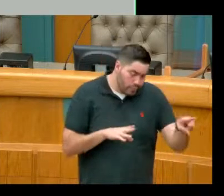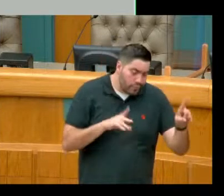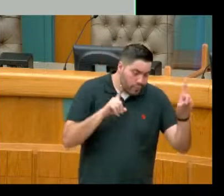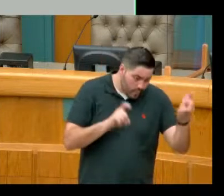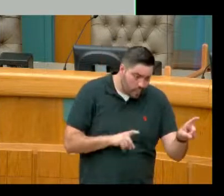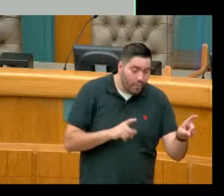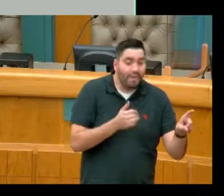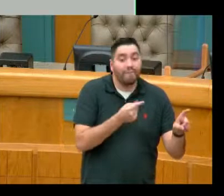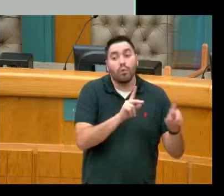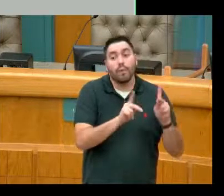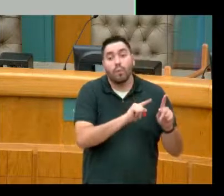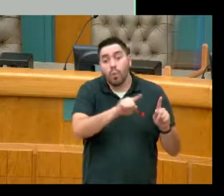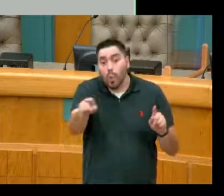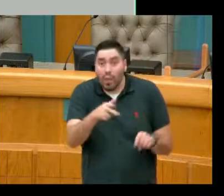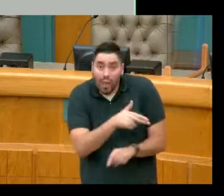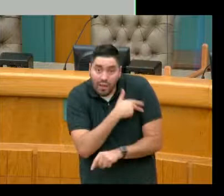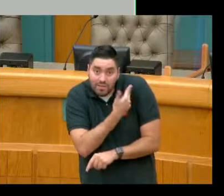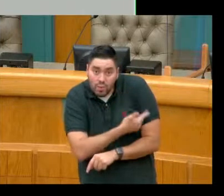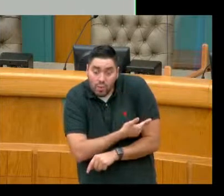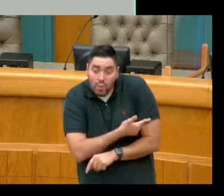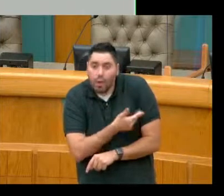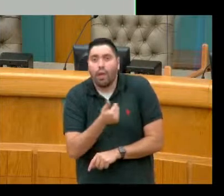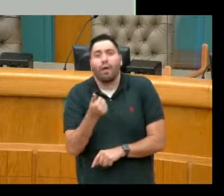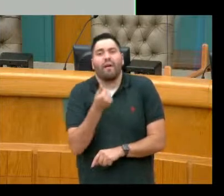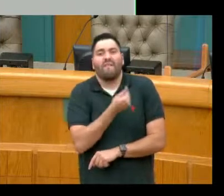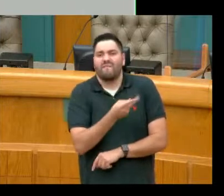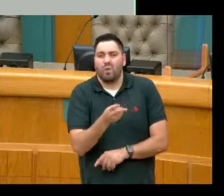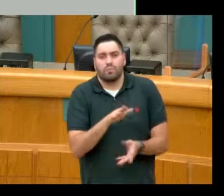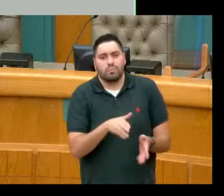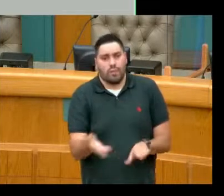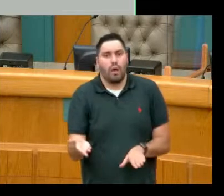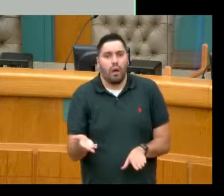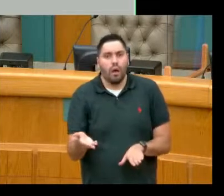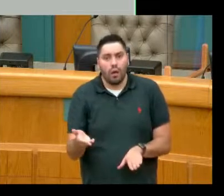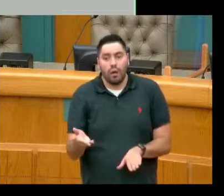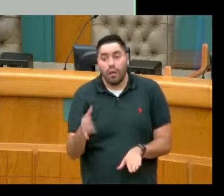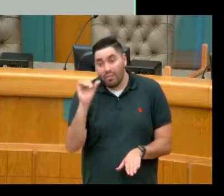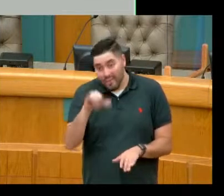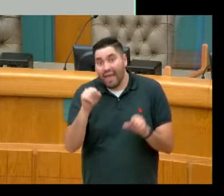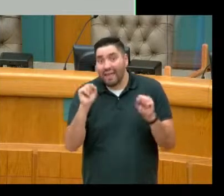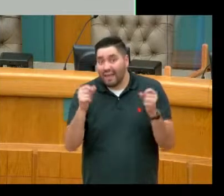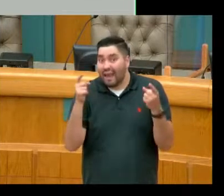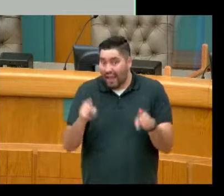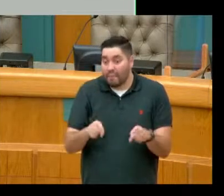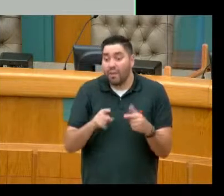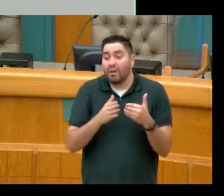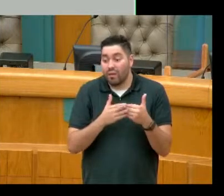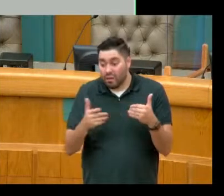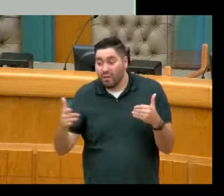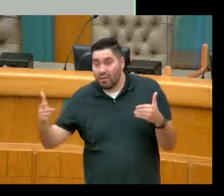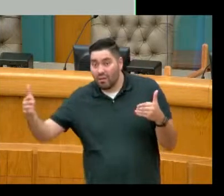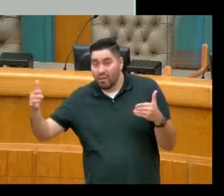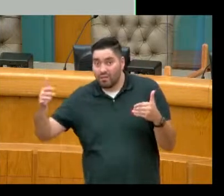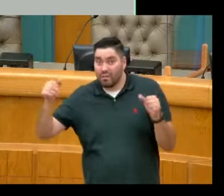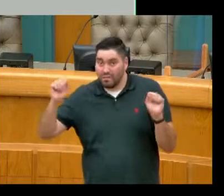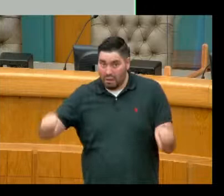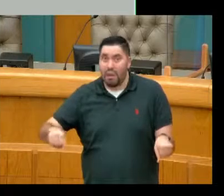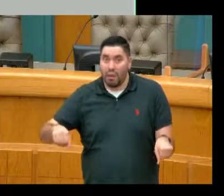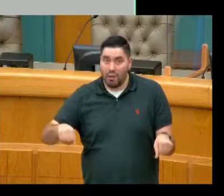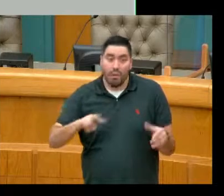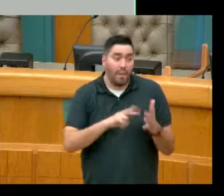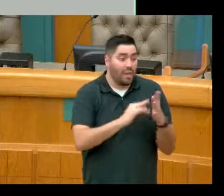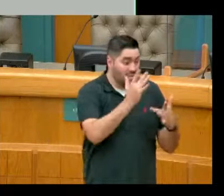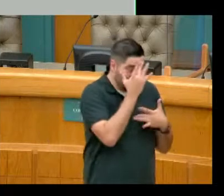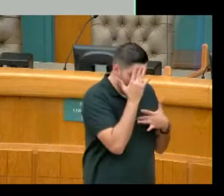various patterns. The reason why we're so high ranked for fatalities is fatalities lag getting infected by so